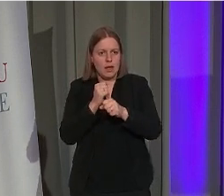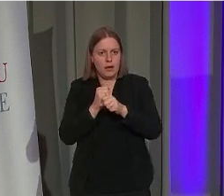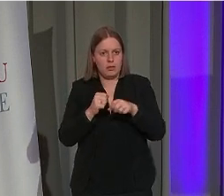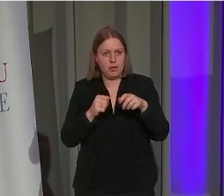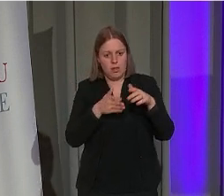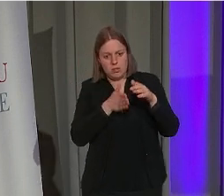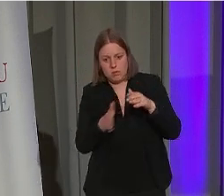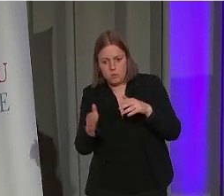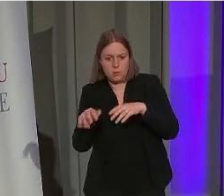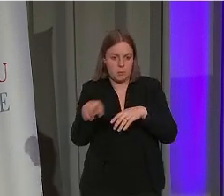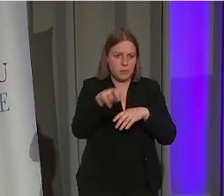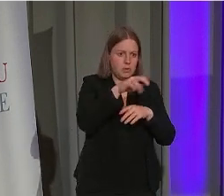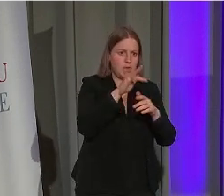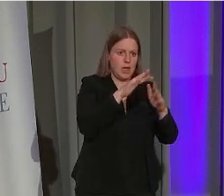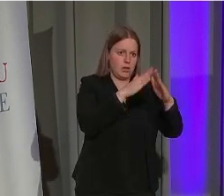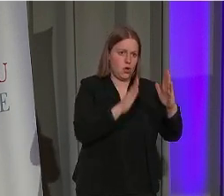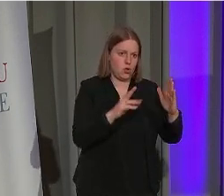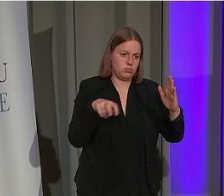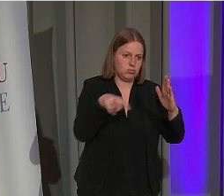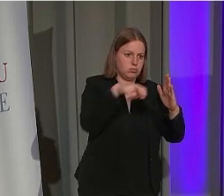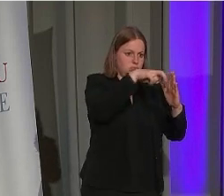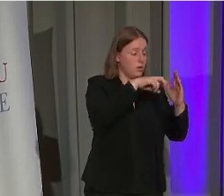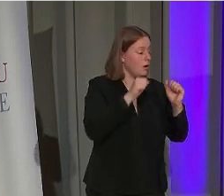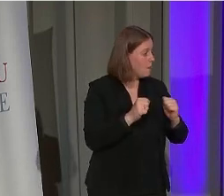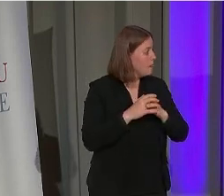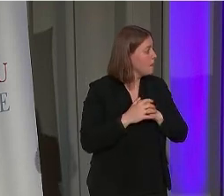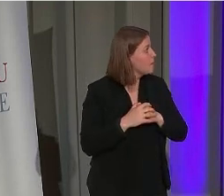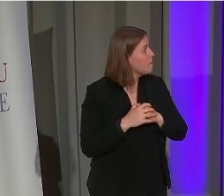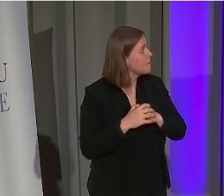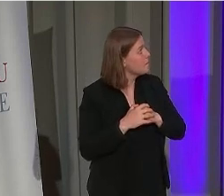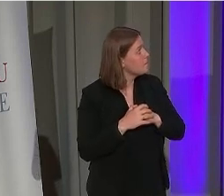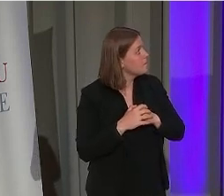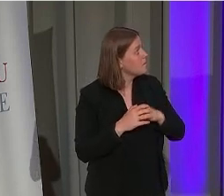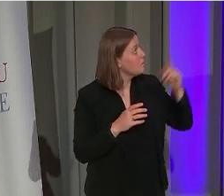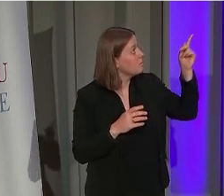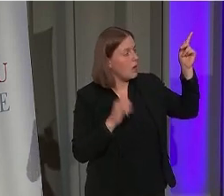and all the conditions. So that's actually